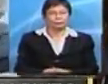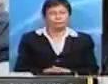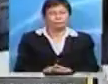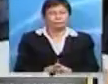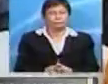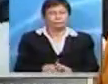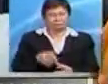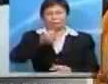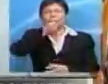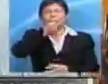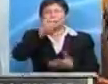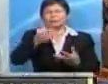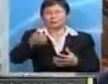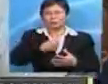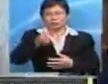You can use mine.